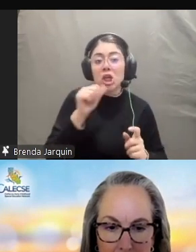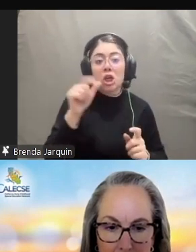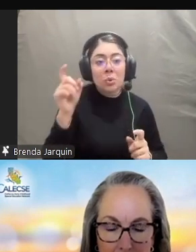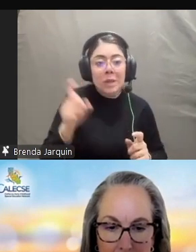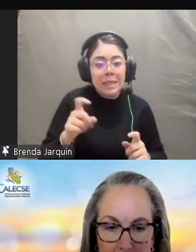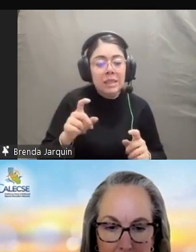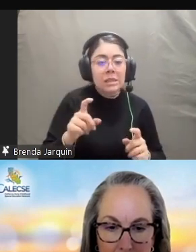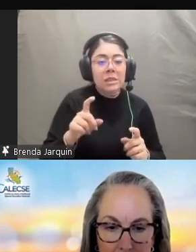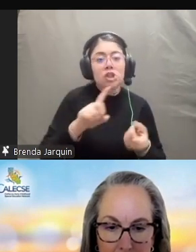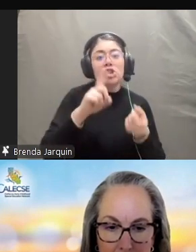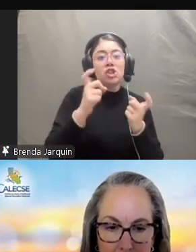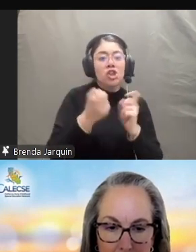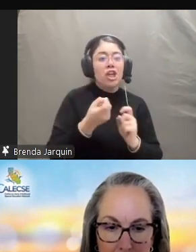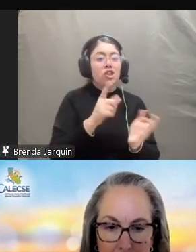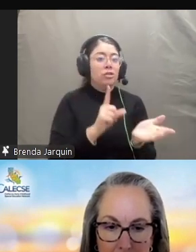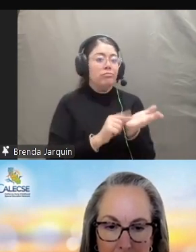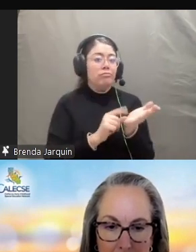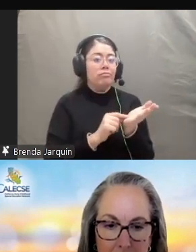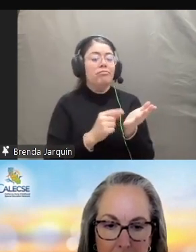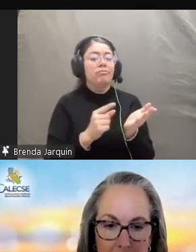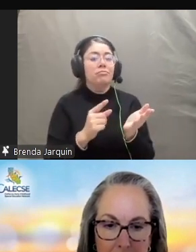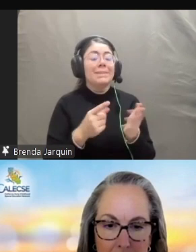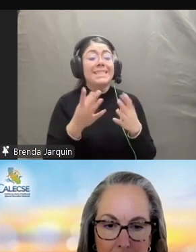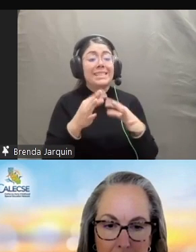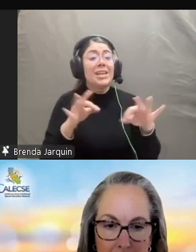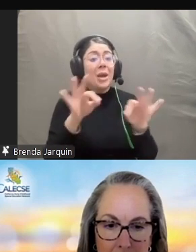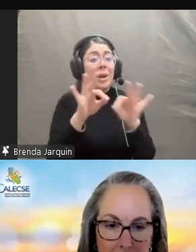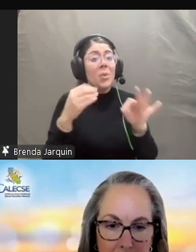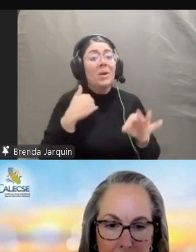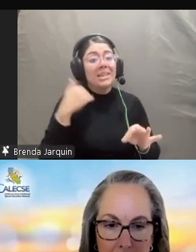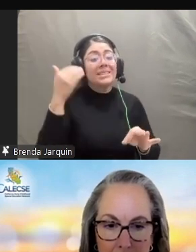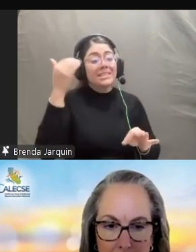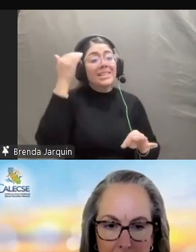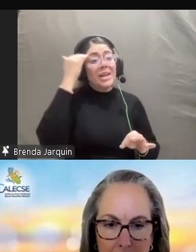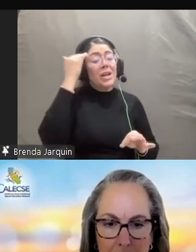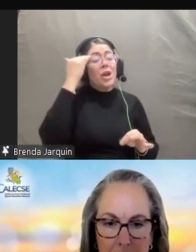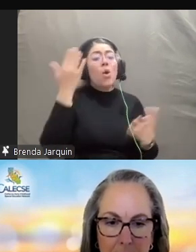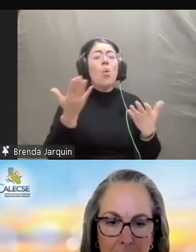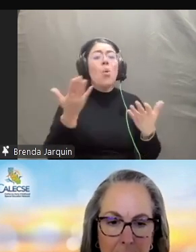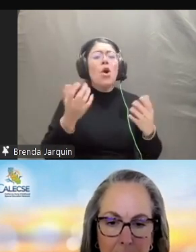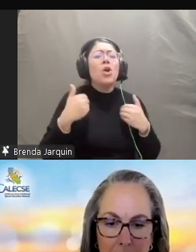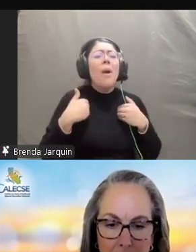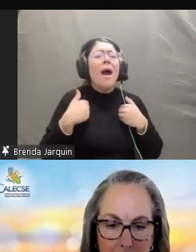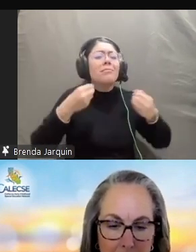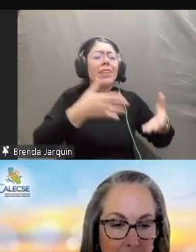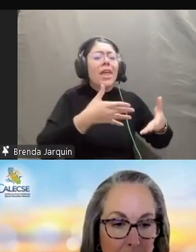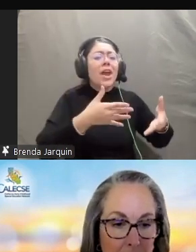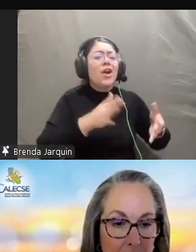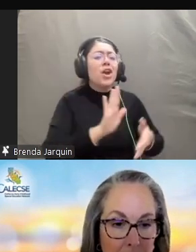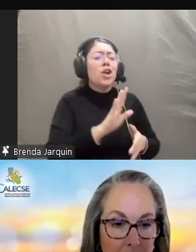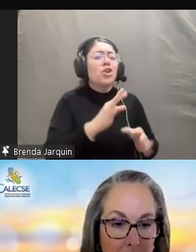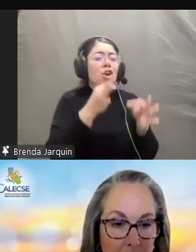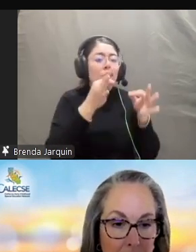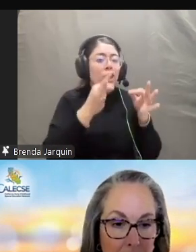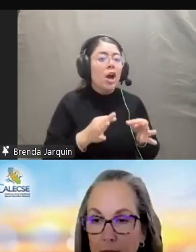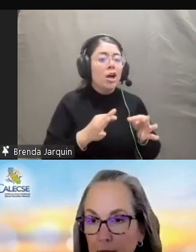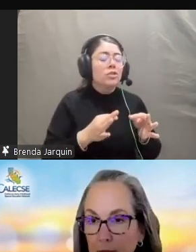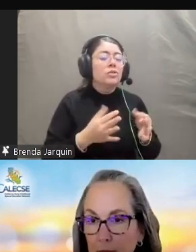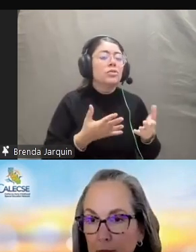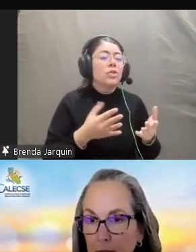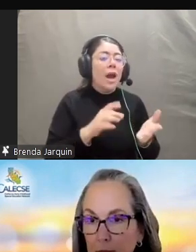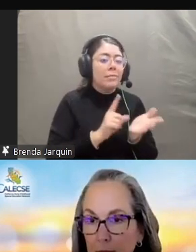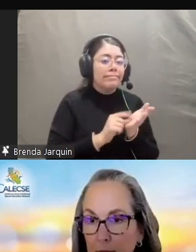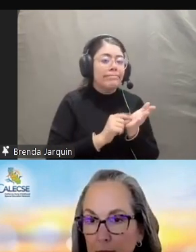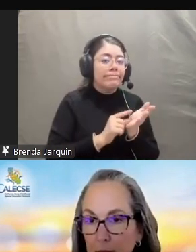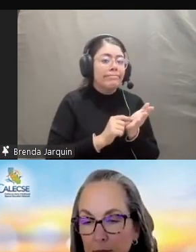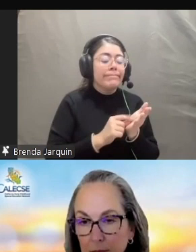your interagency agreement, because that has a whole process for approvals. And you want to make sure that you're not putting